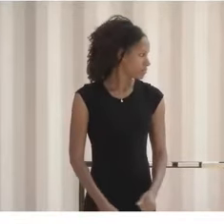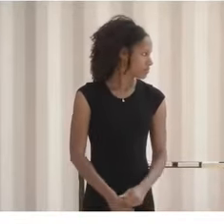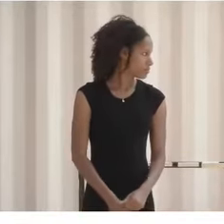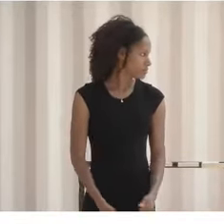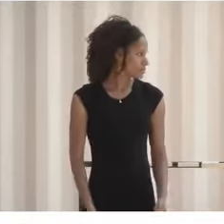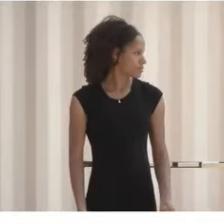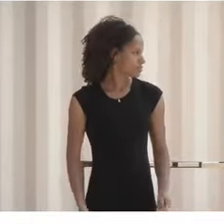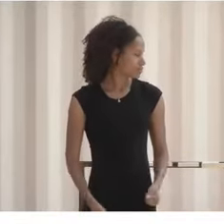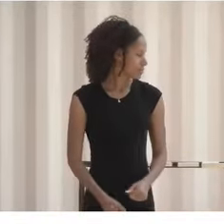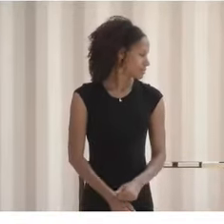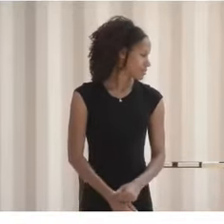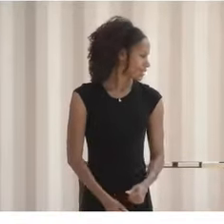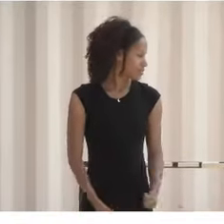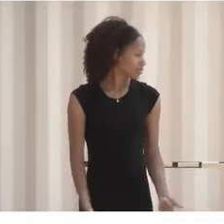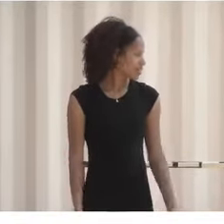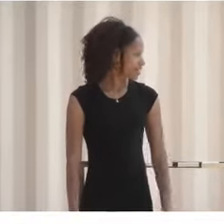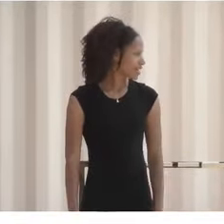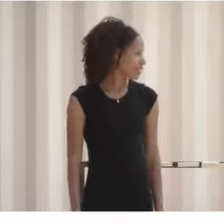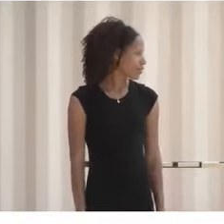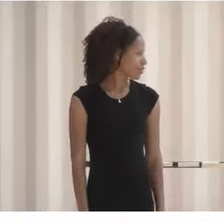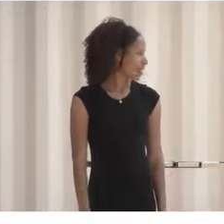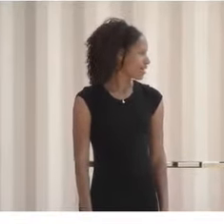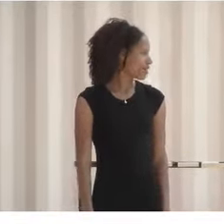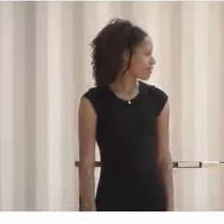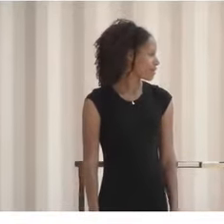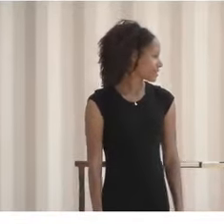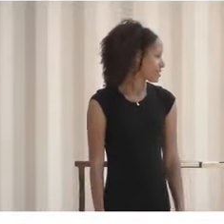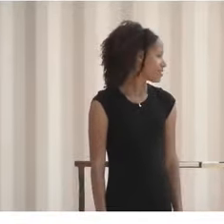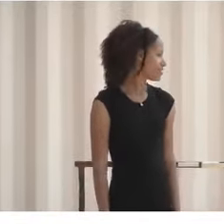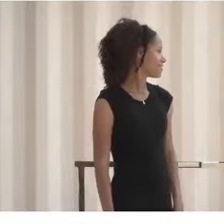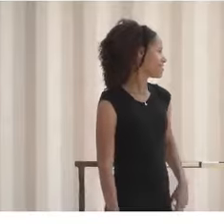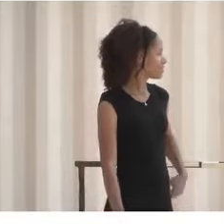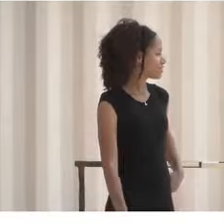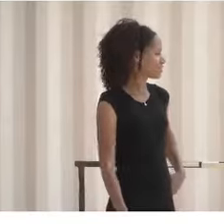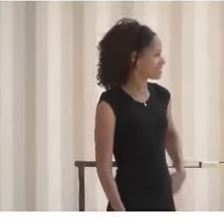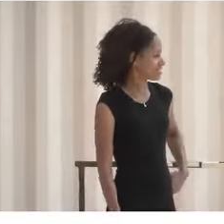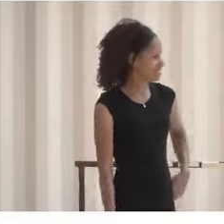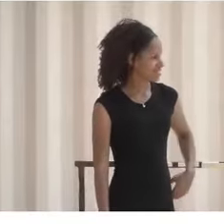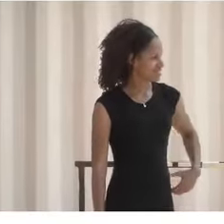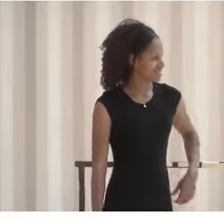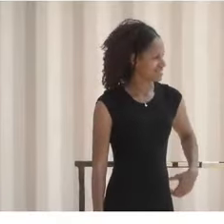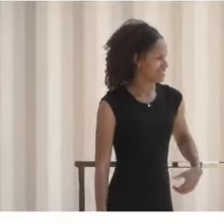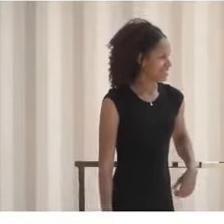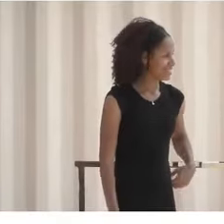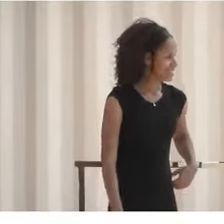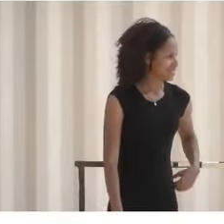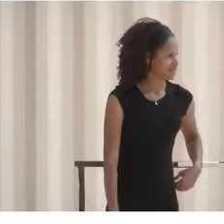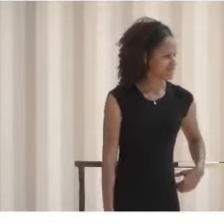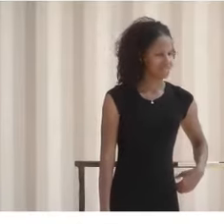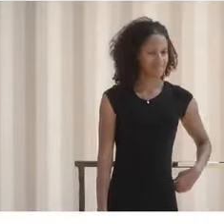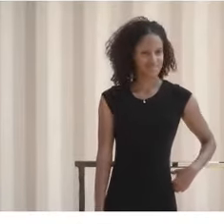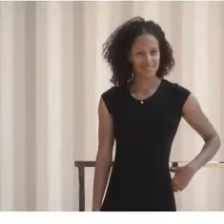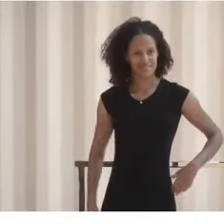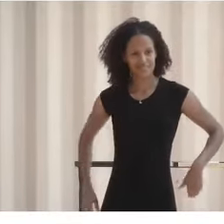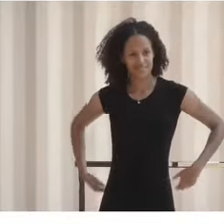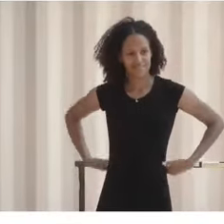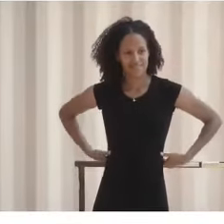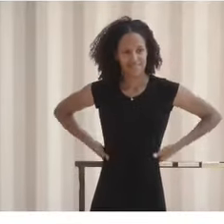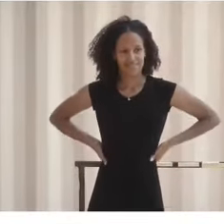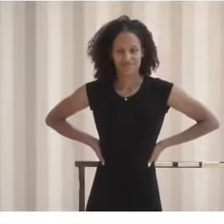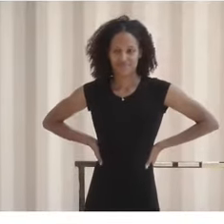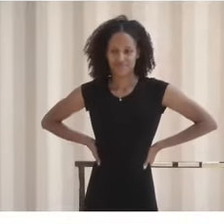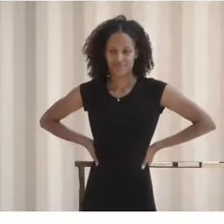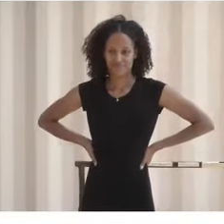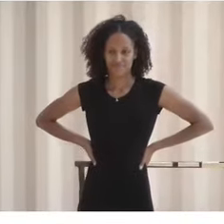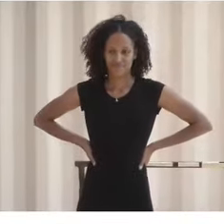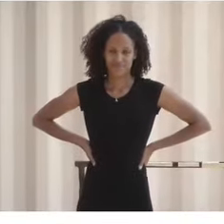pioneers. They saw the world in such a different way. The changemakers. All right, that's amazing. Who are pushing the